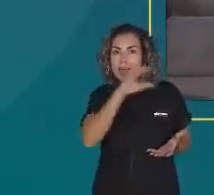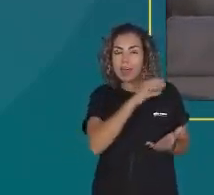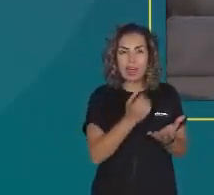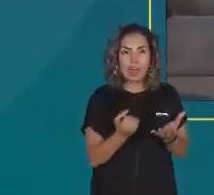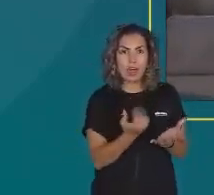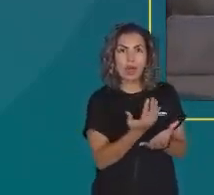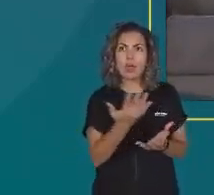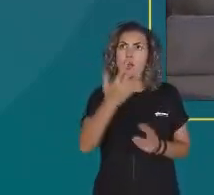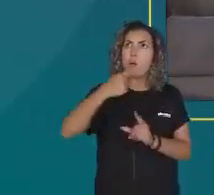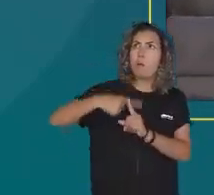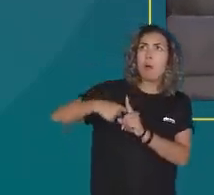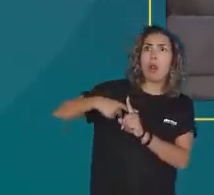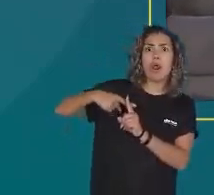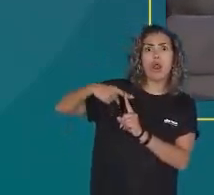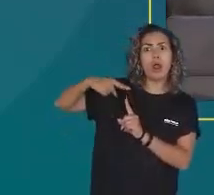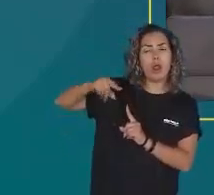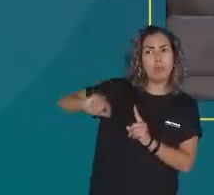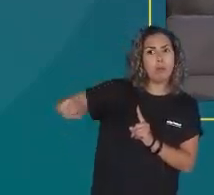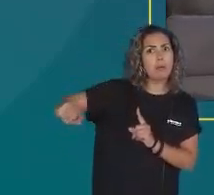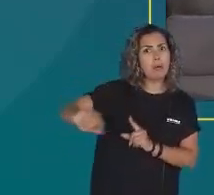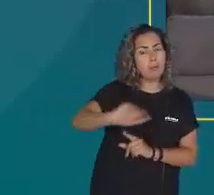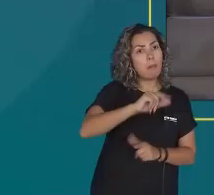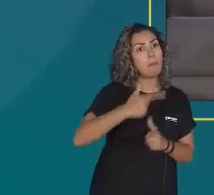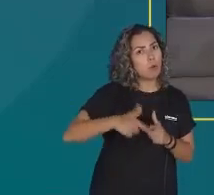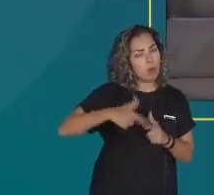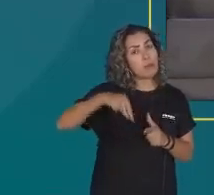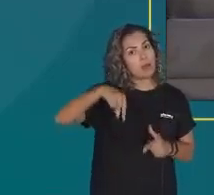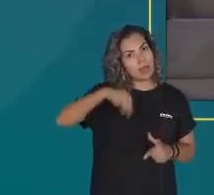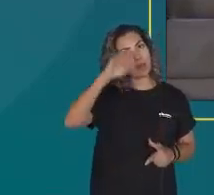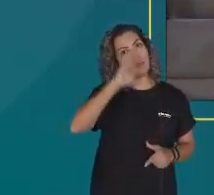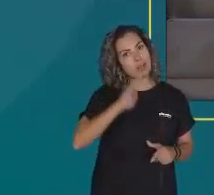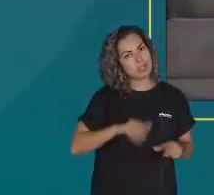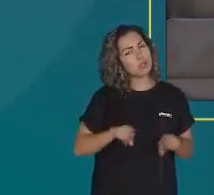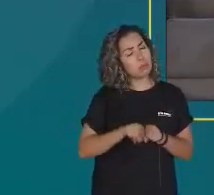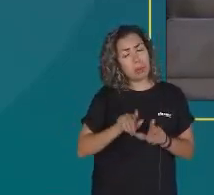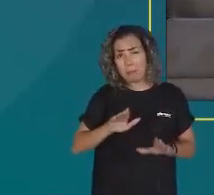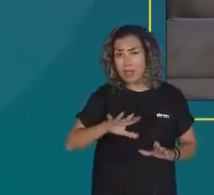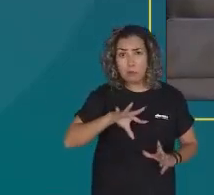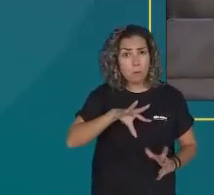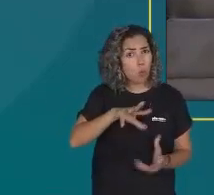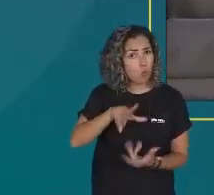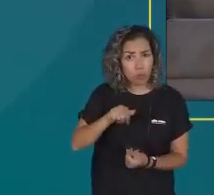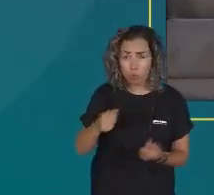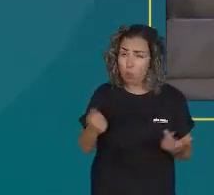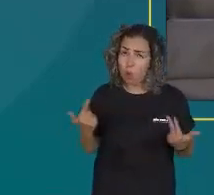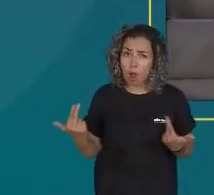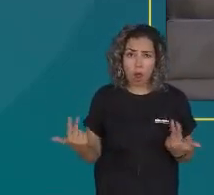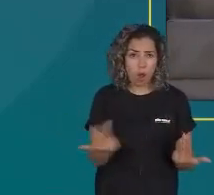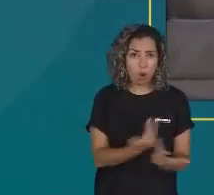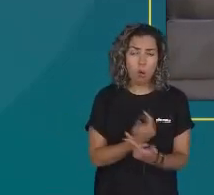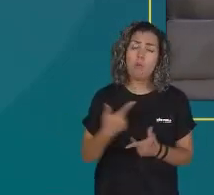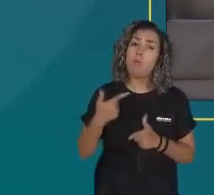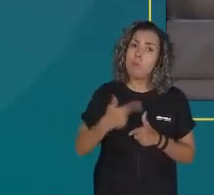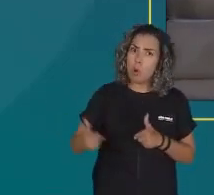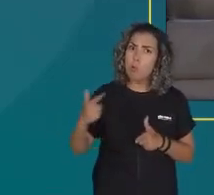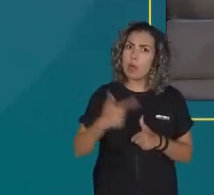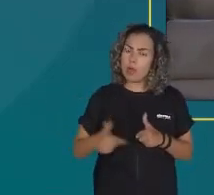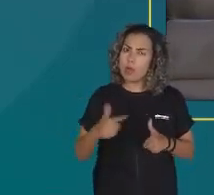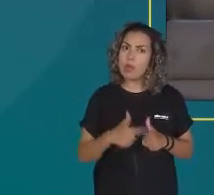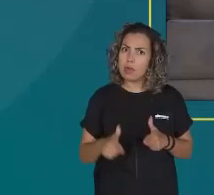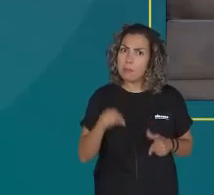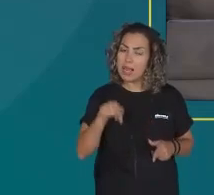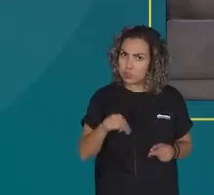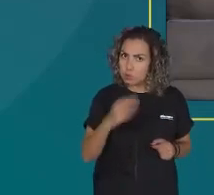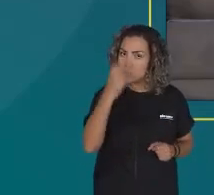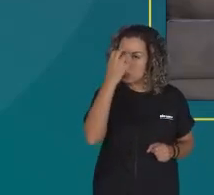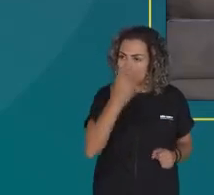this here in Brazil, but all over the world is becoming a more serious issue. We can address it through how